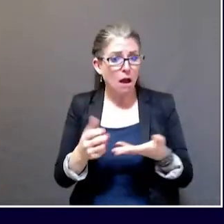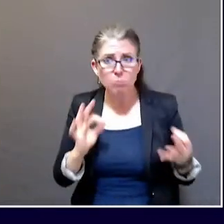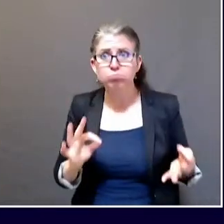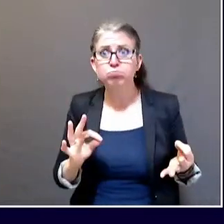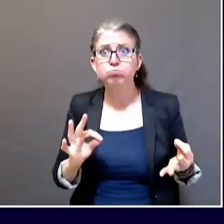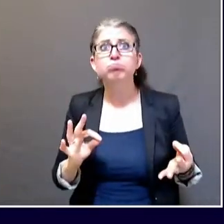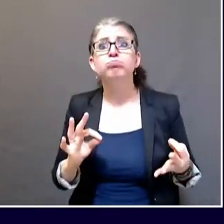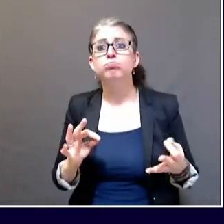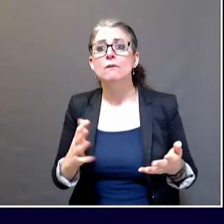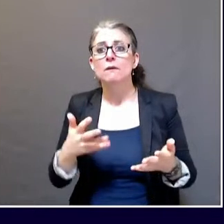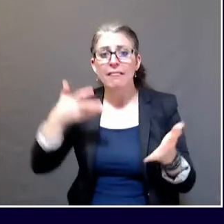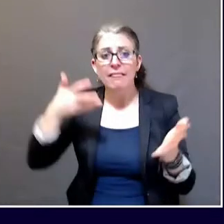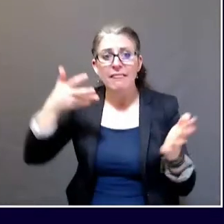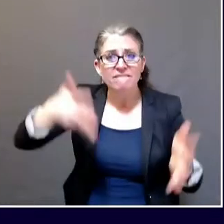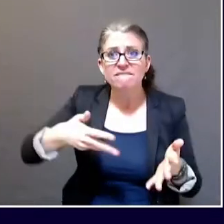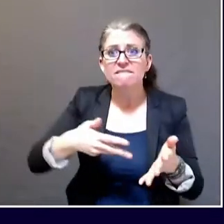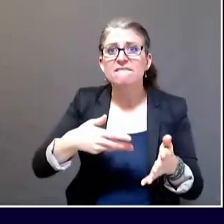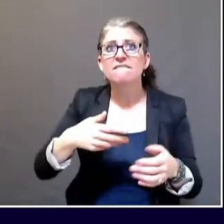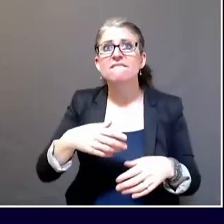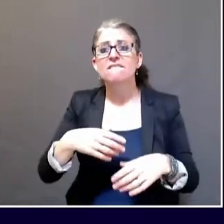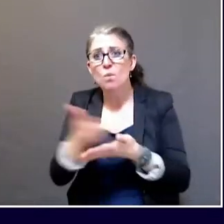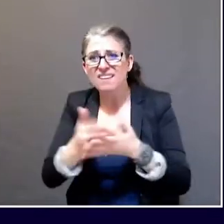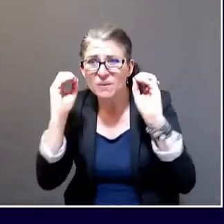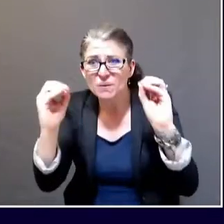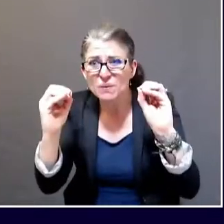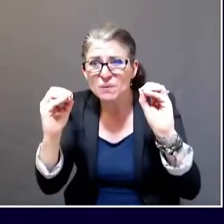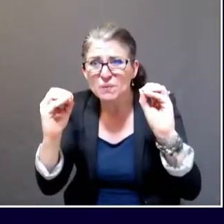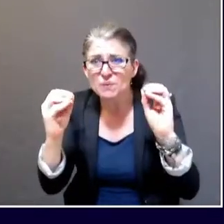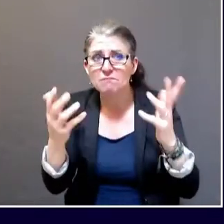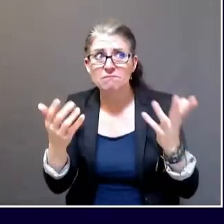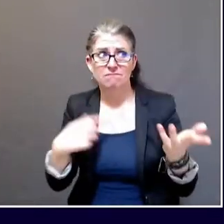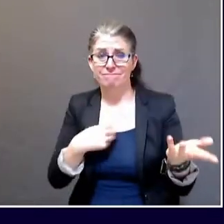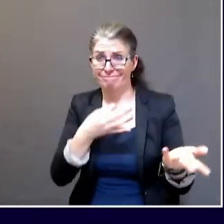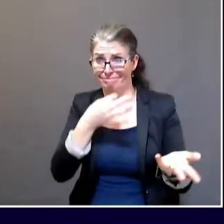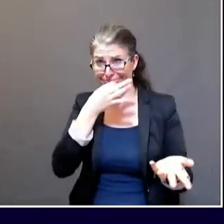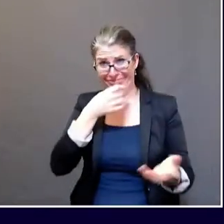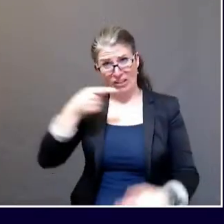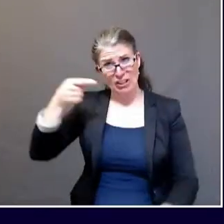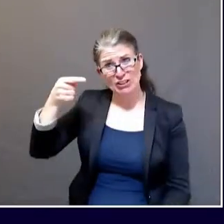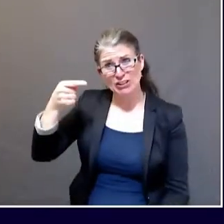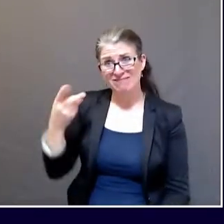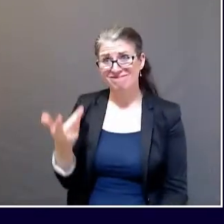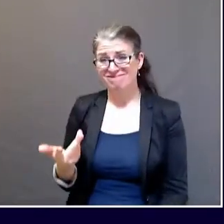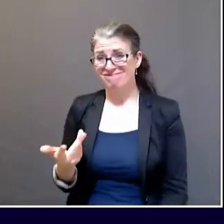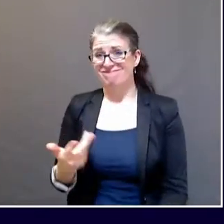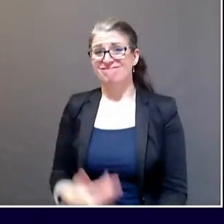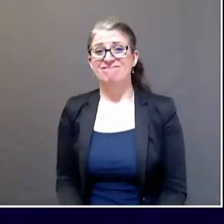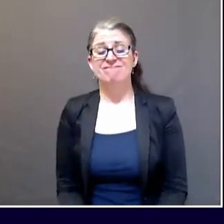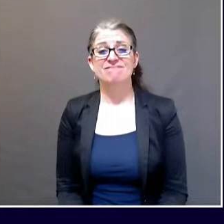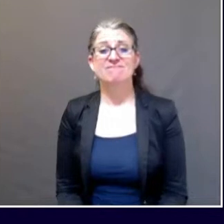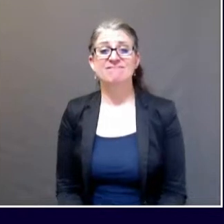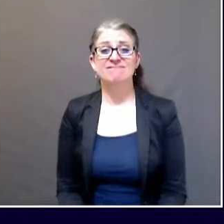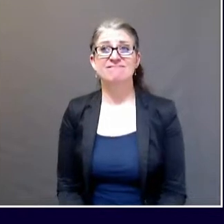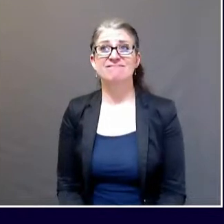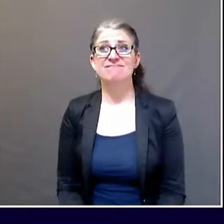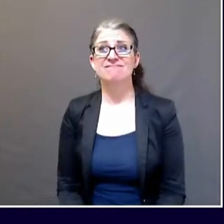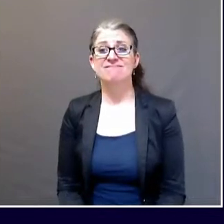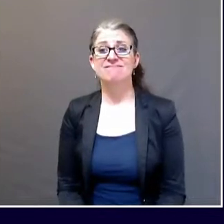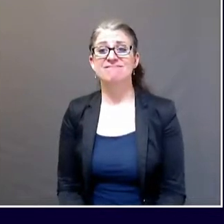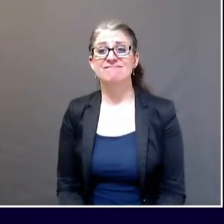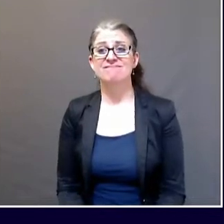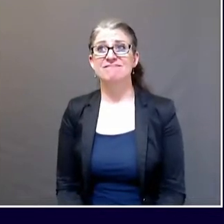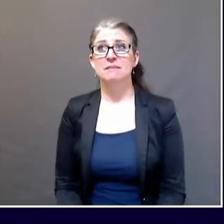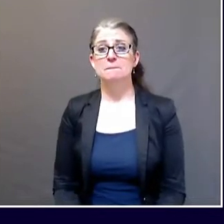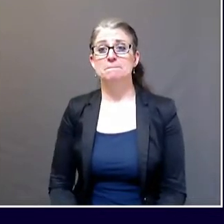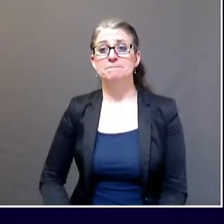are eligible at this particular point in time can get a vaccine at a particular site. Thank you. I'm going to turn